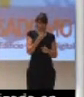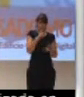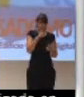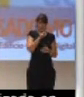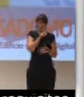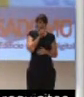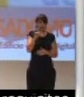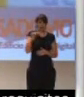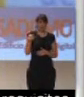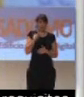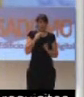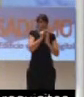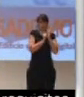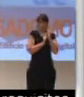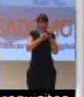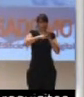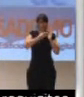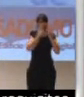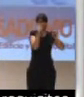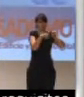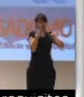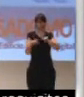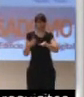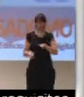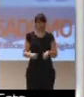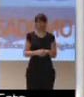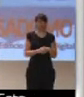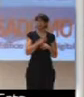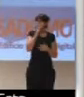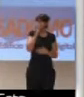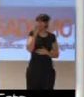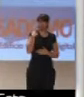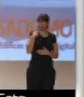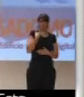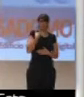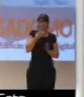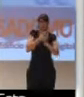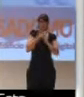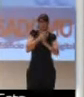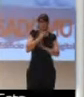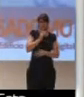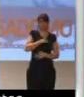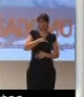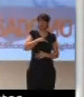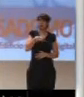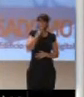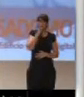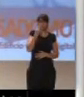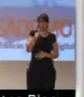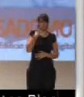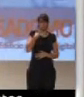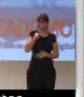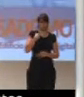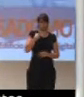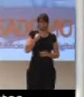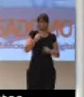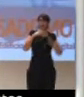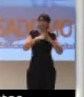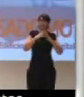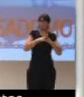in locations that had very specific requirements. And this was one of the demands of